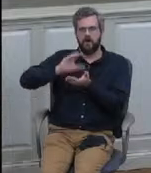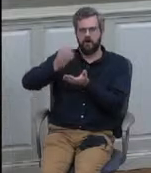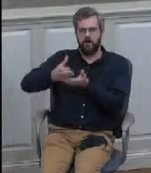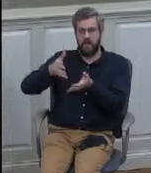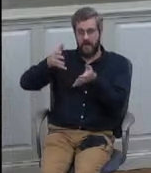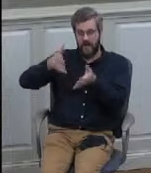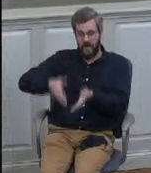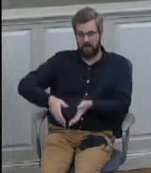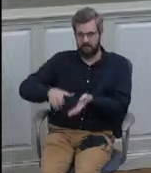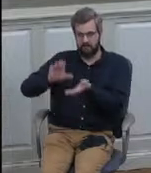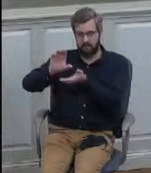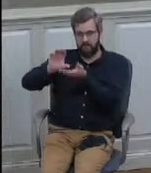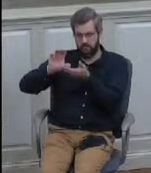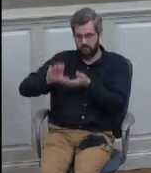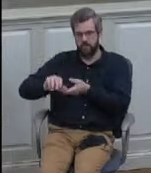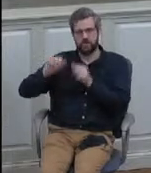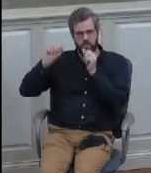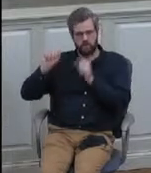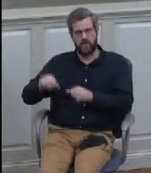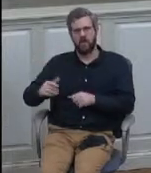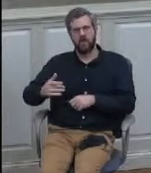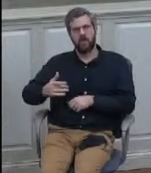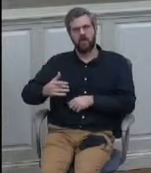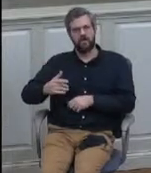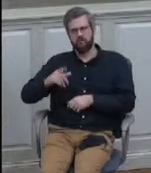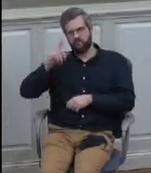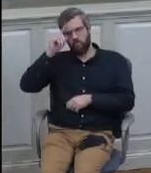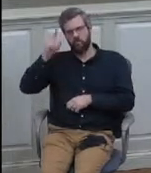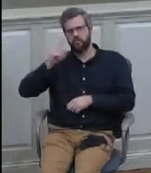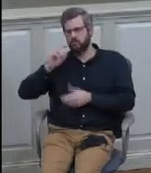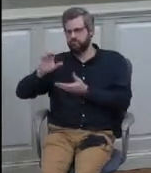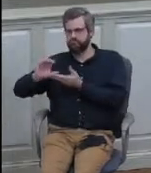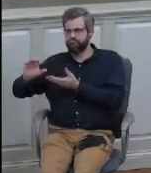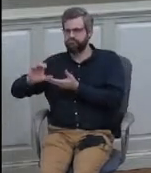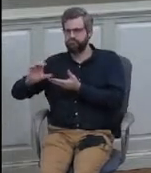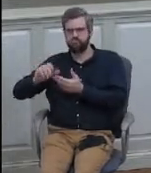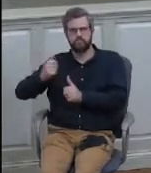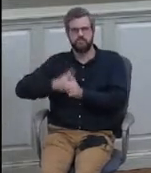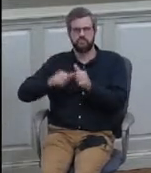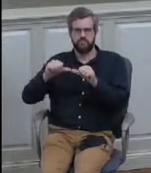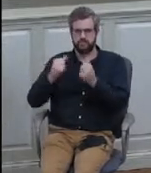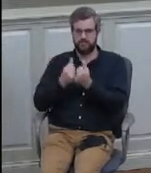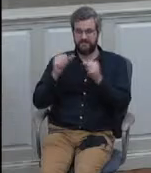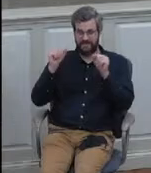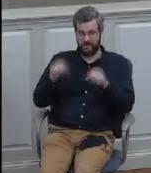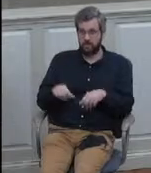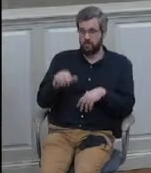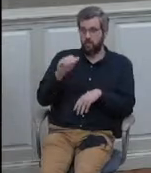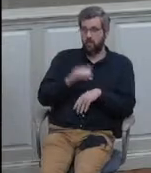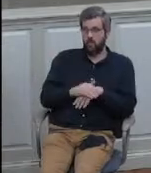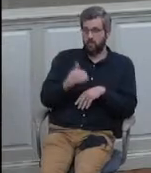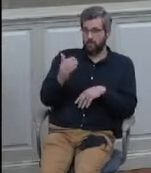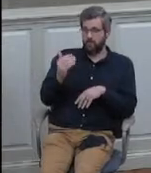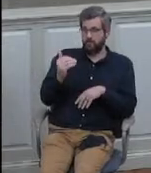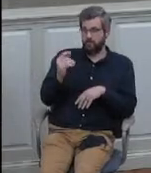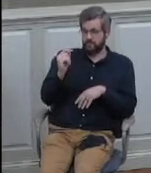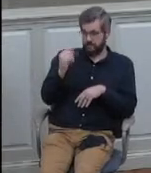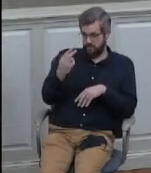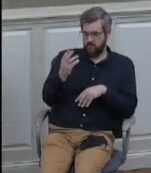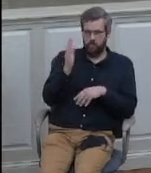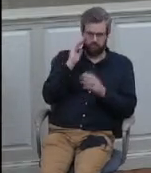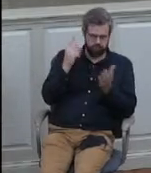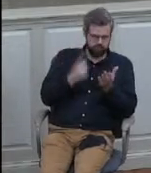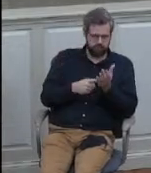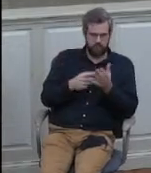can safely allocate to the community agencies. So on the 15th is when we'll talk about the amount you